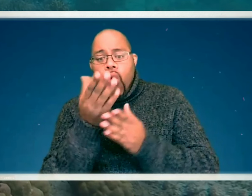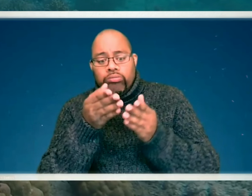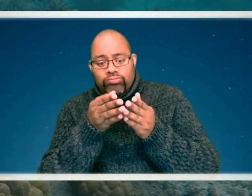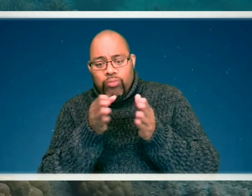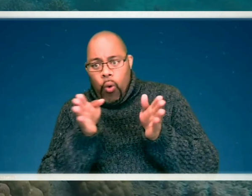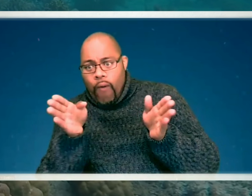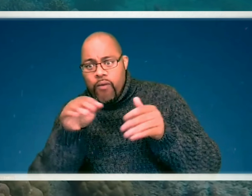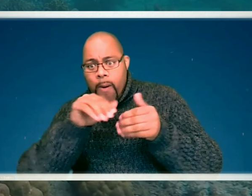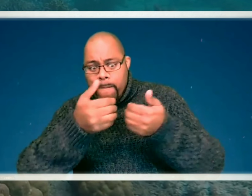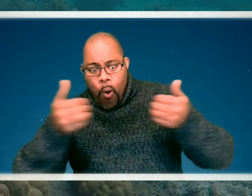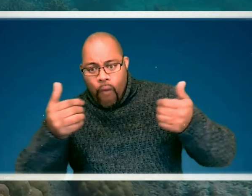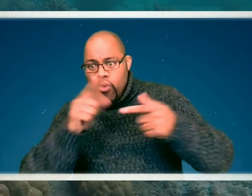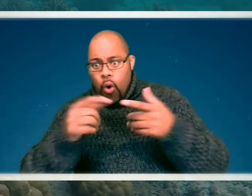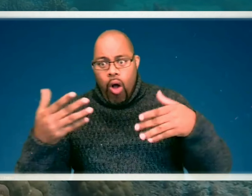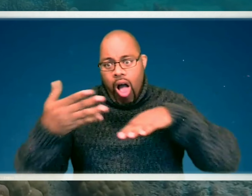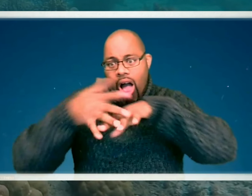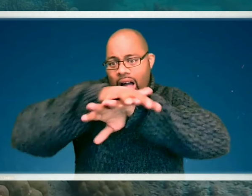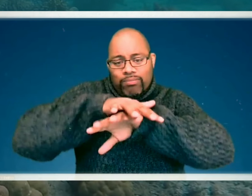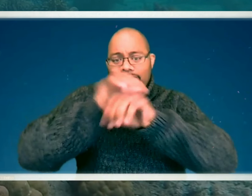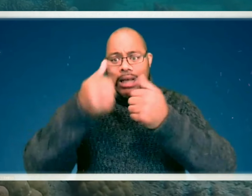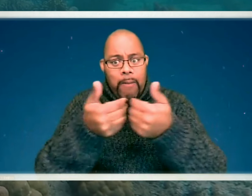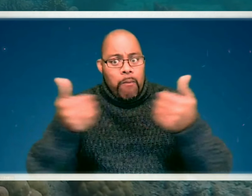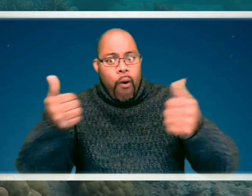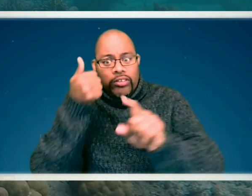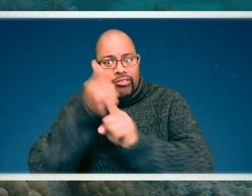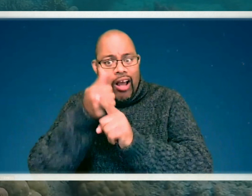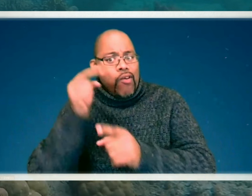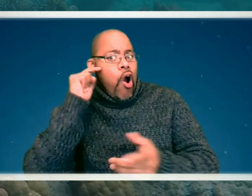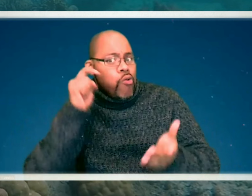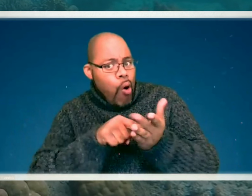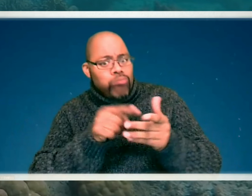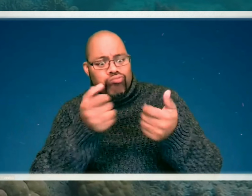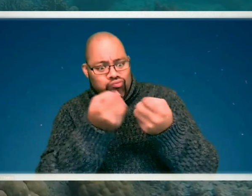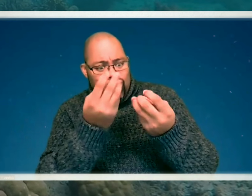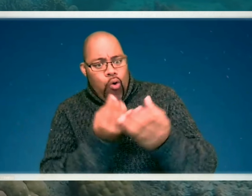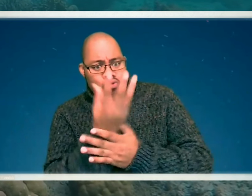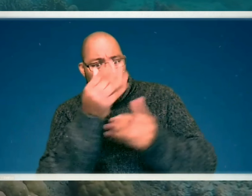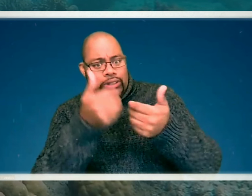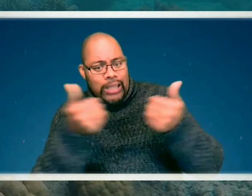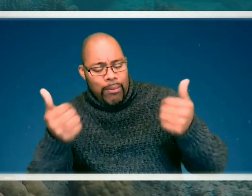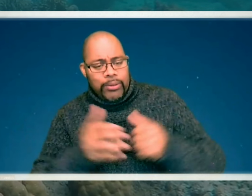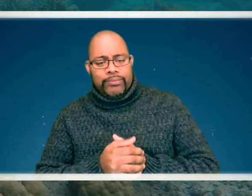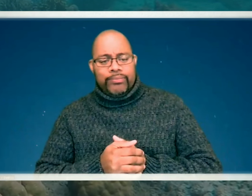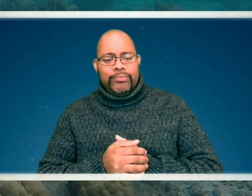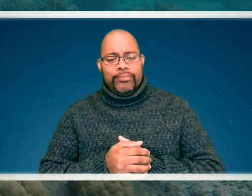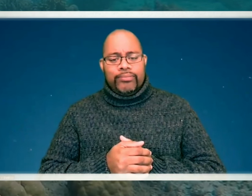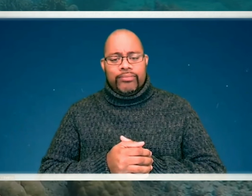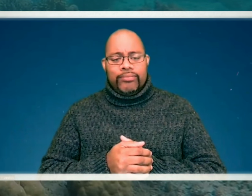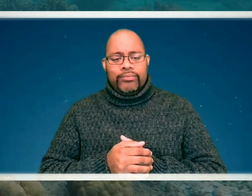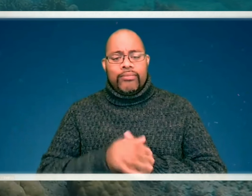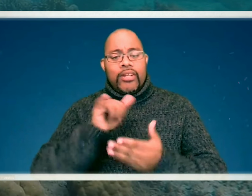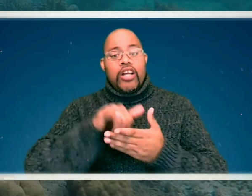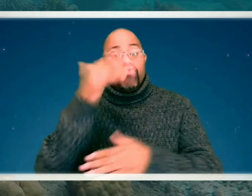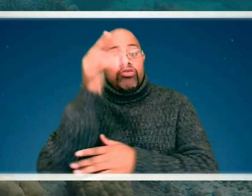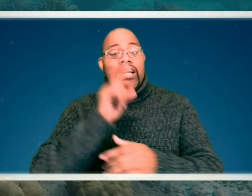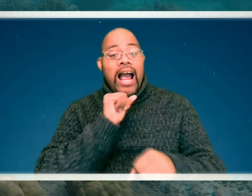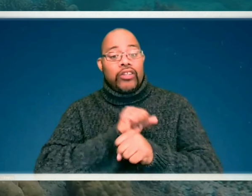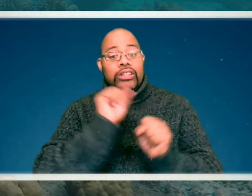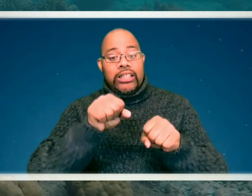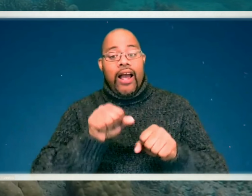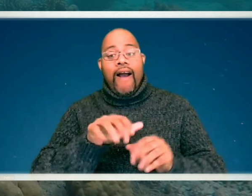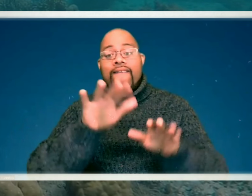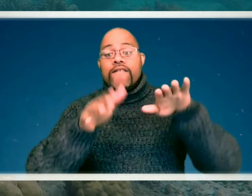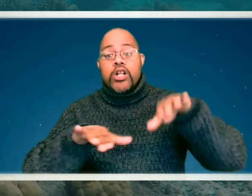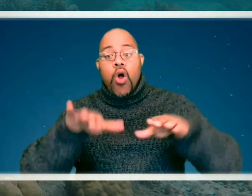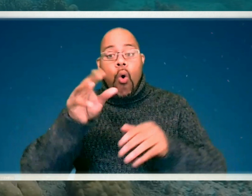way they don't get tangled up. So the tree floats in the water column and is able to move. So this tree is actually able to float in the water column and is able to